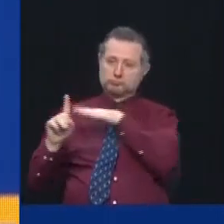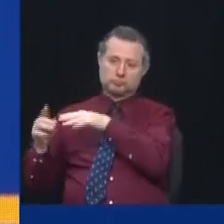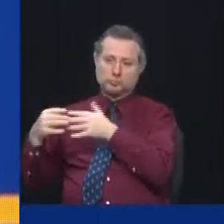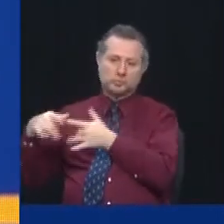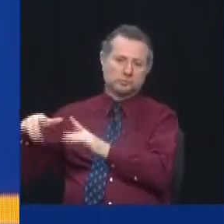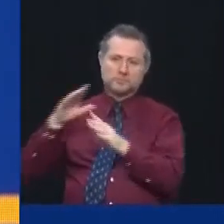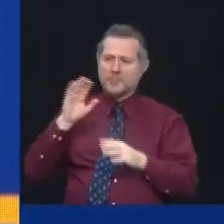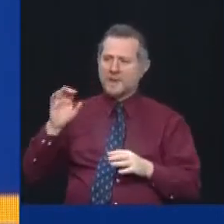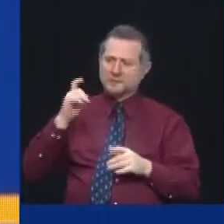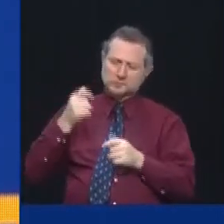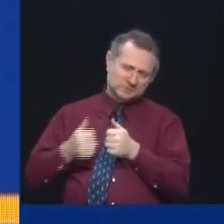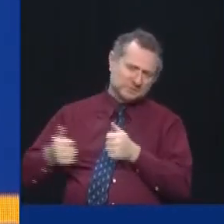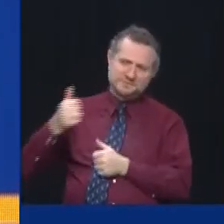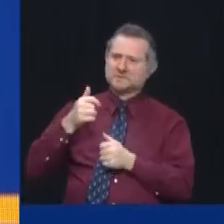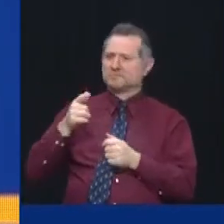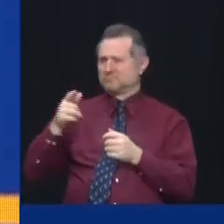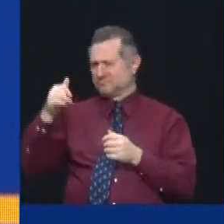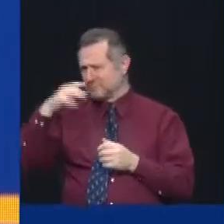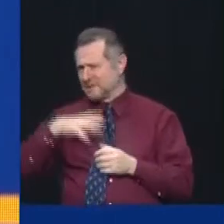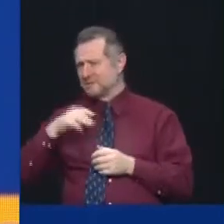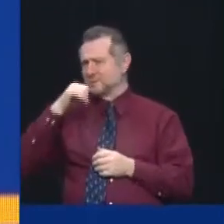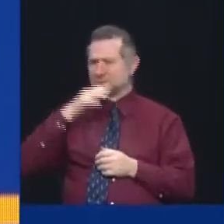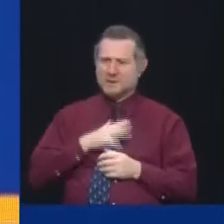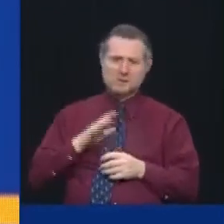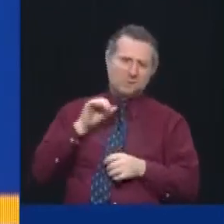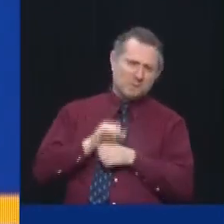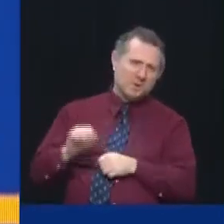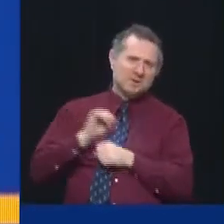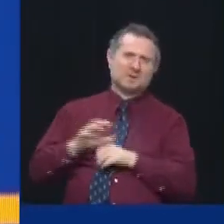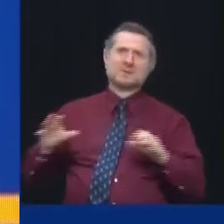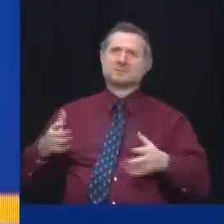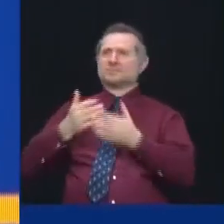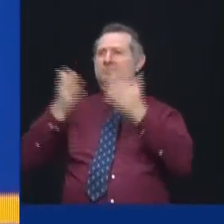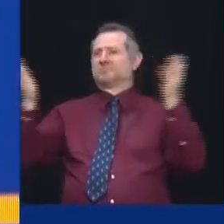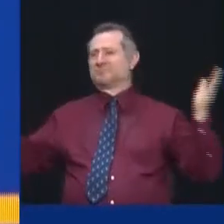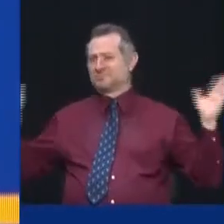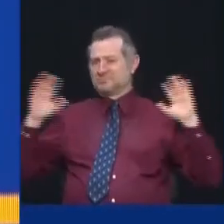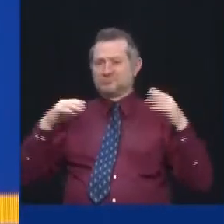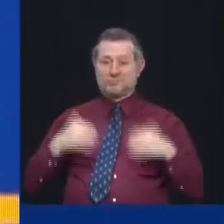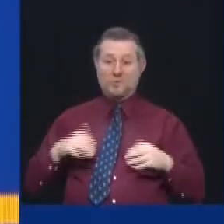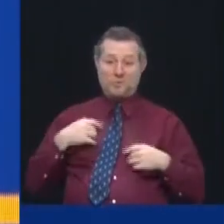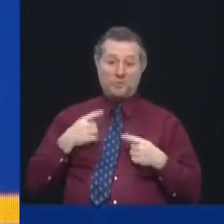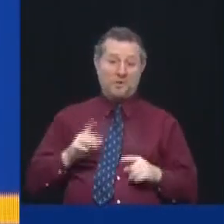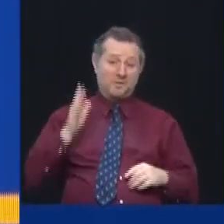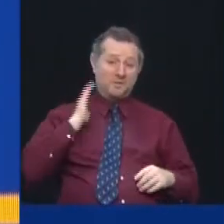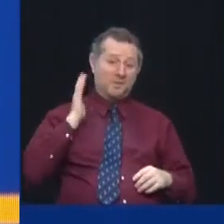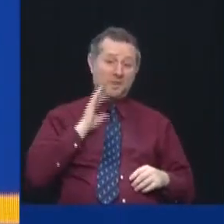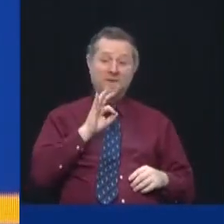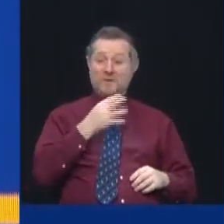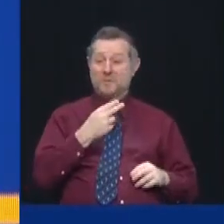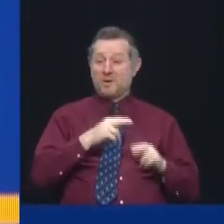We're New York tough. So let's reimagine, rebuild, and renew New York together.